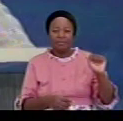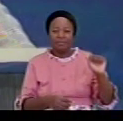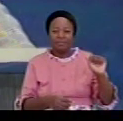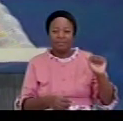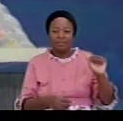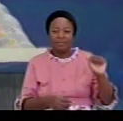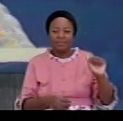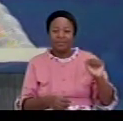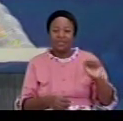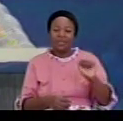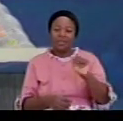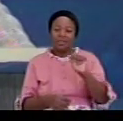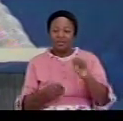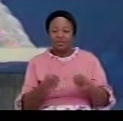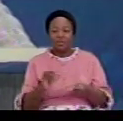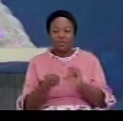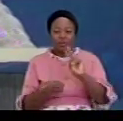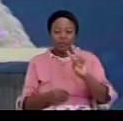Two, B.